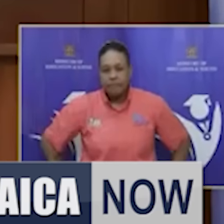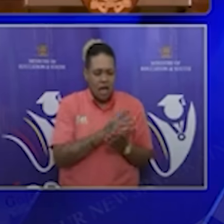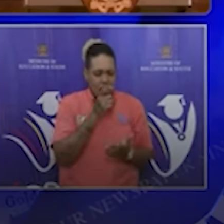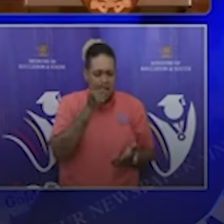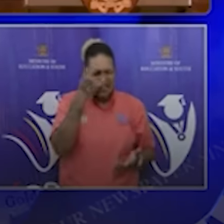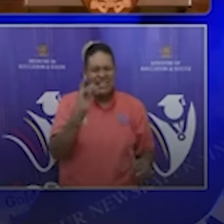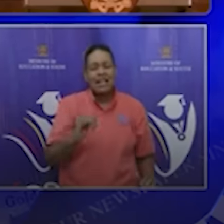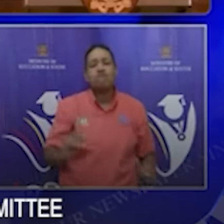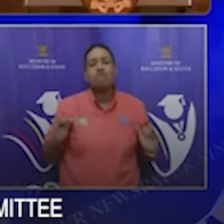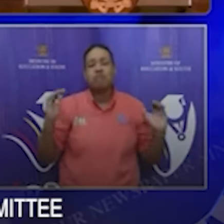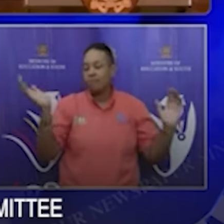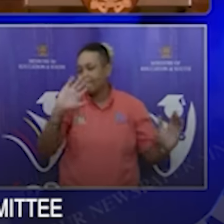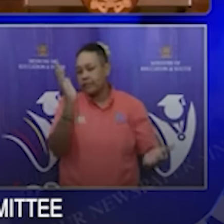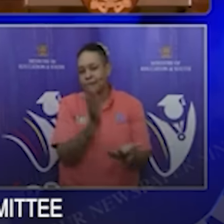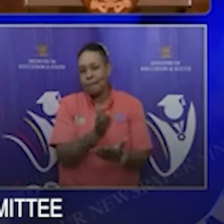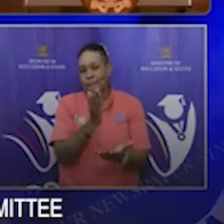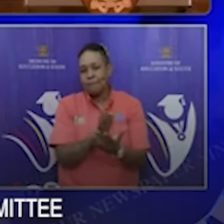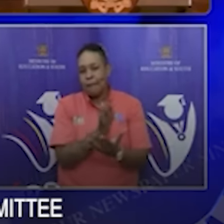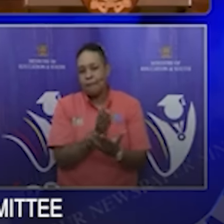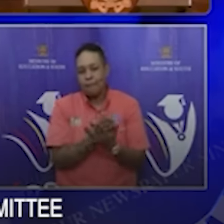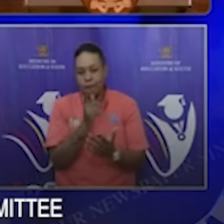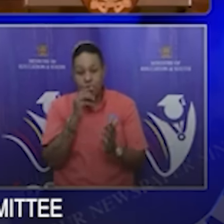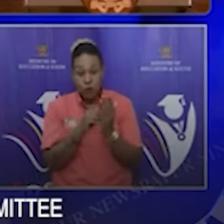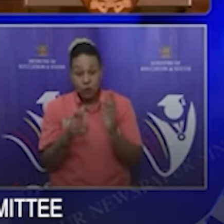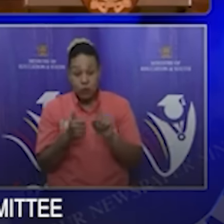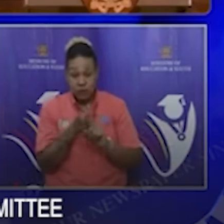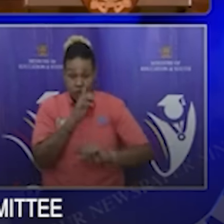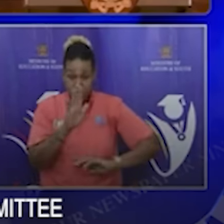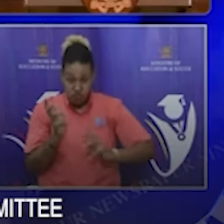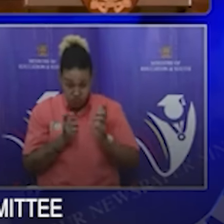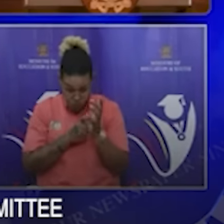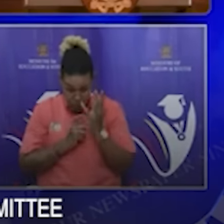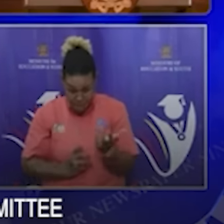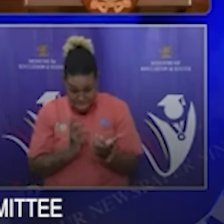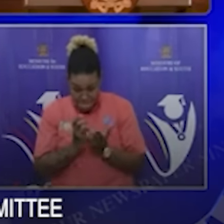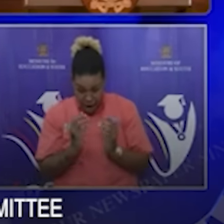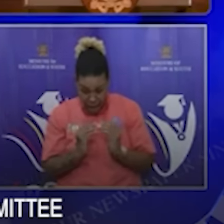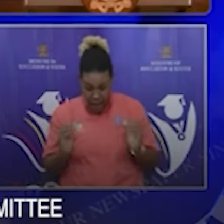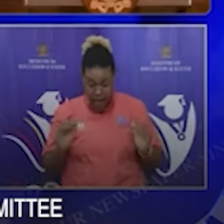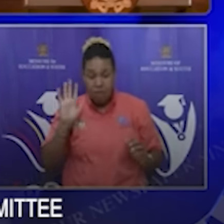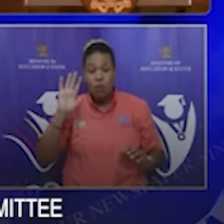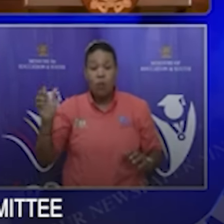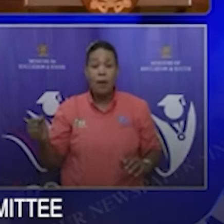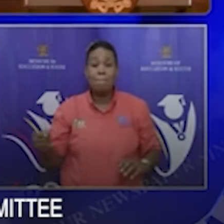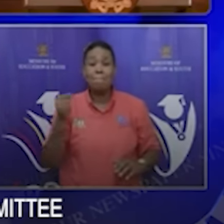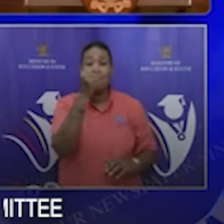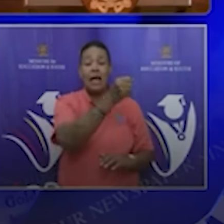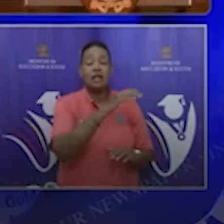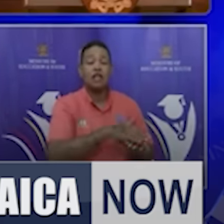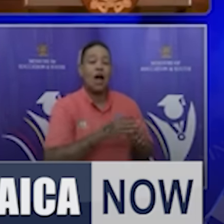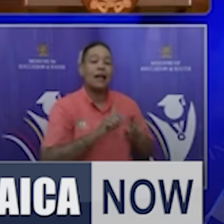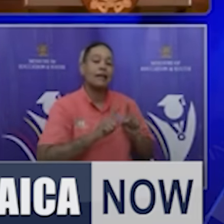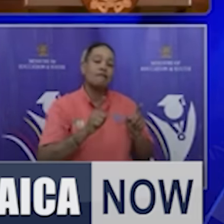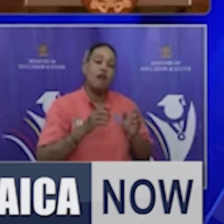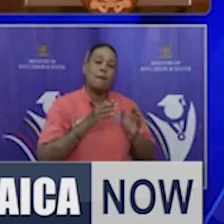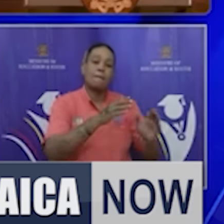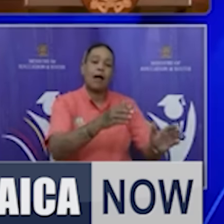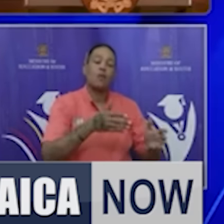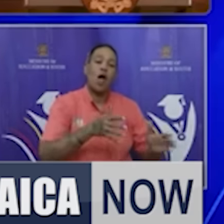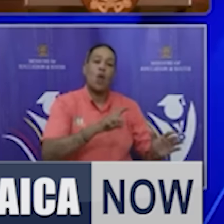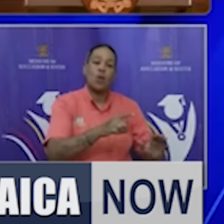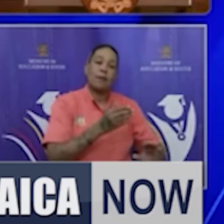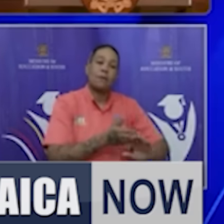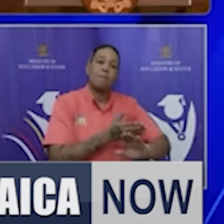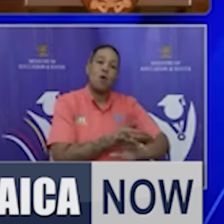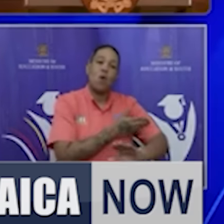Wednesday. Students who are not at the requisite level will be placed on a pathway that allows them